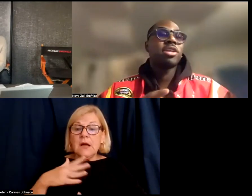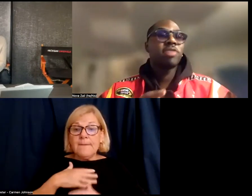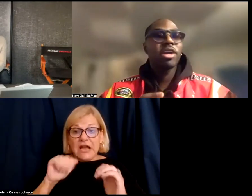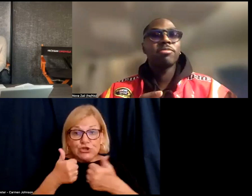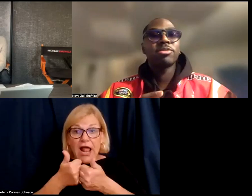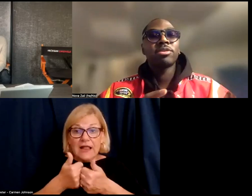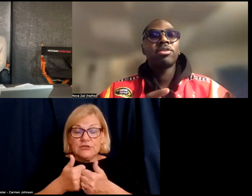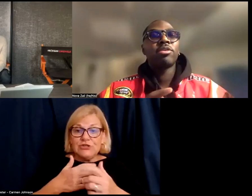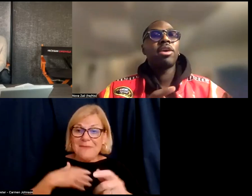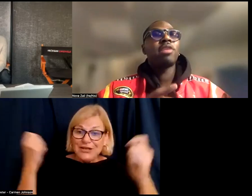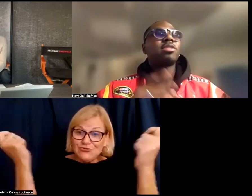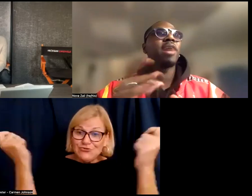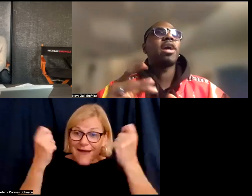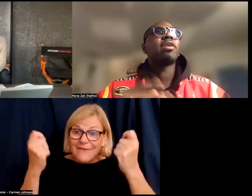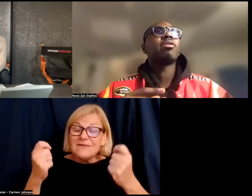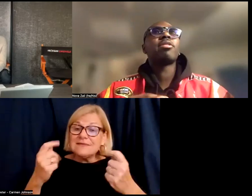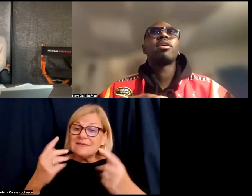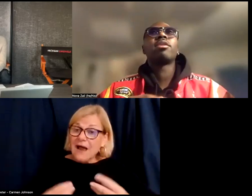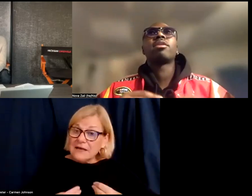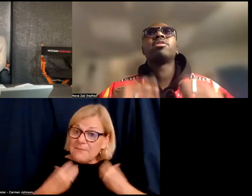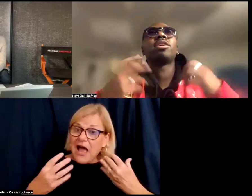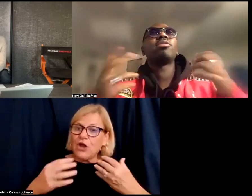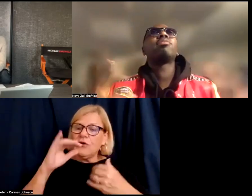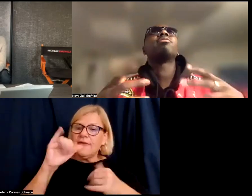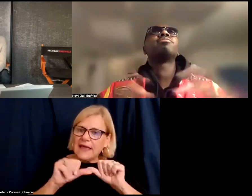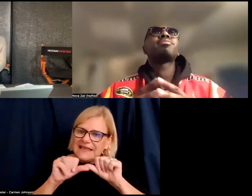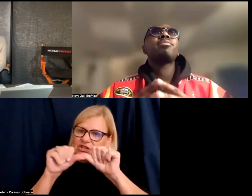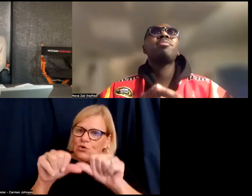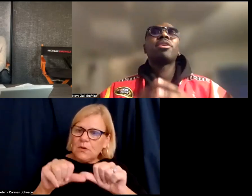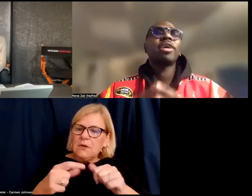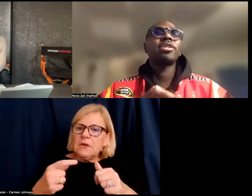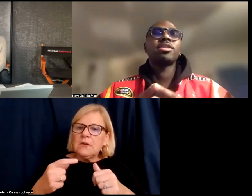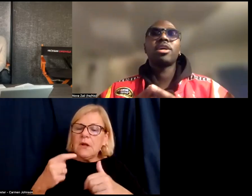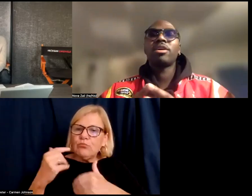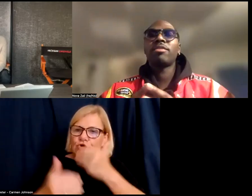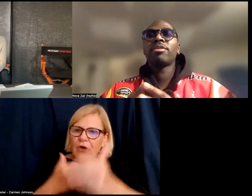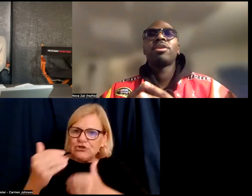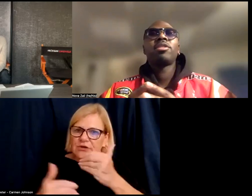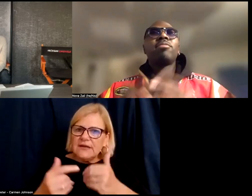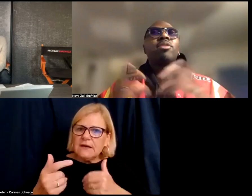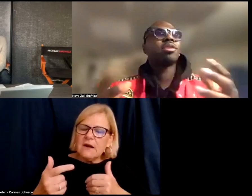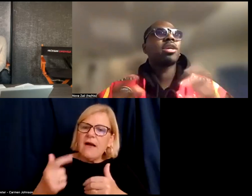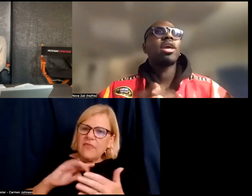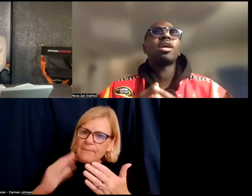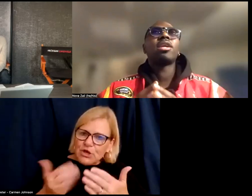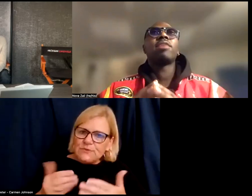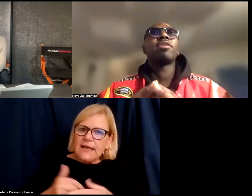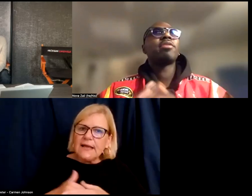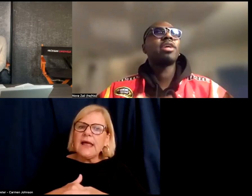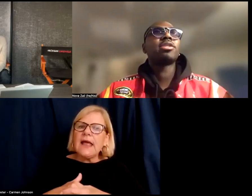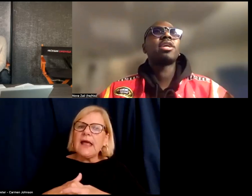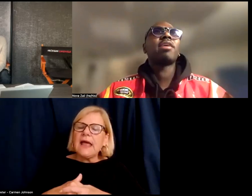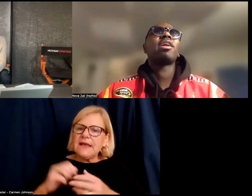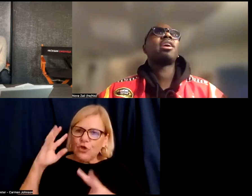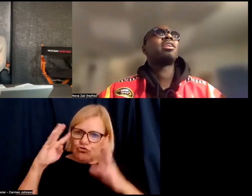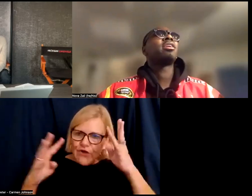and my triumphs, Yeah. inspire the continual progression of the music and of the